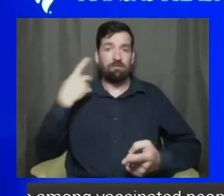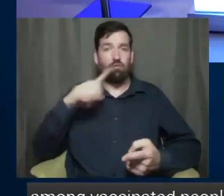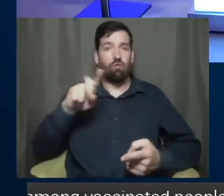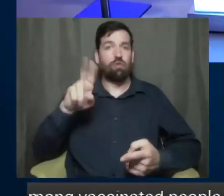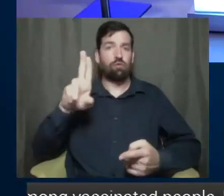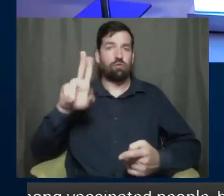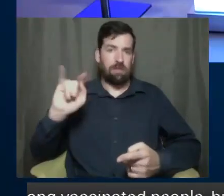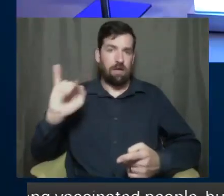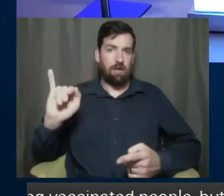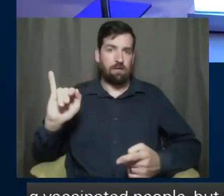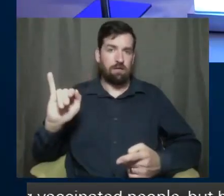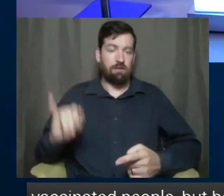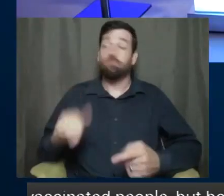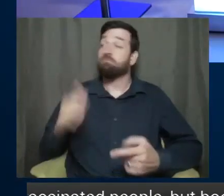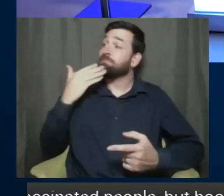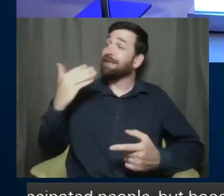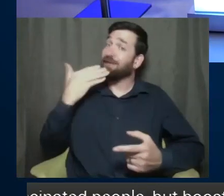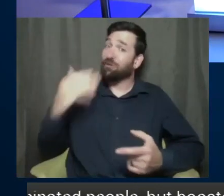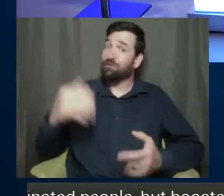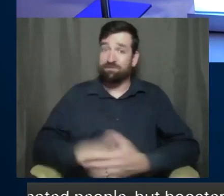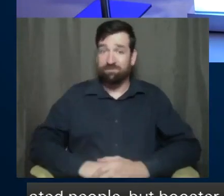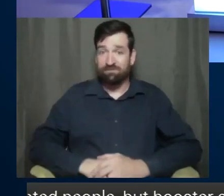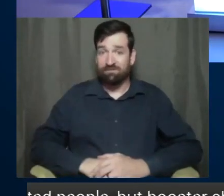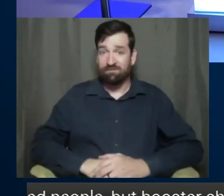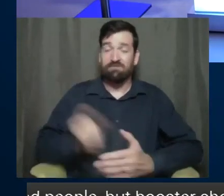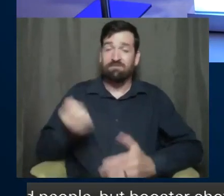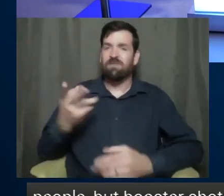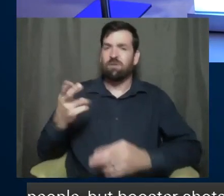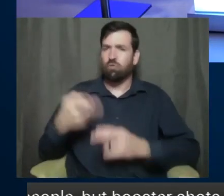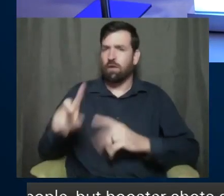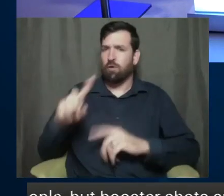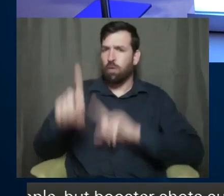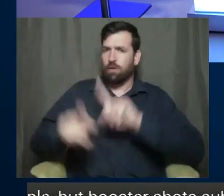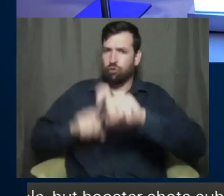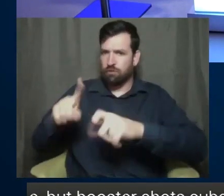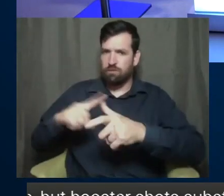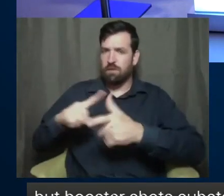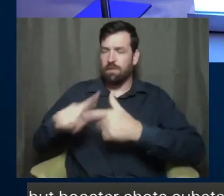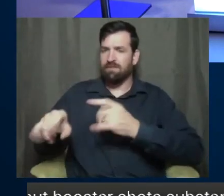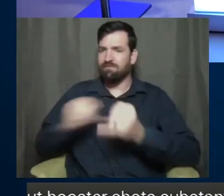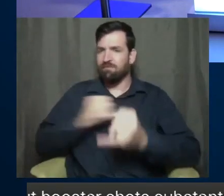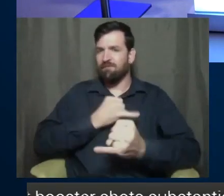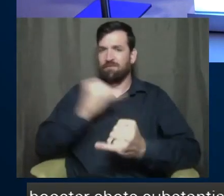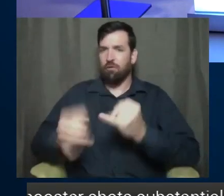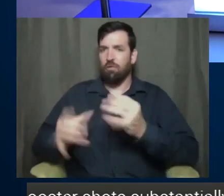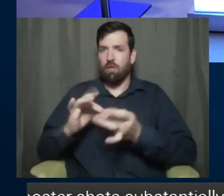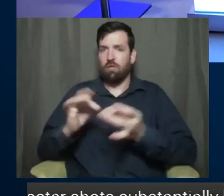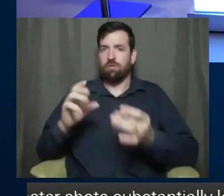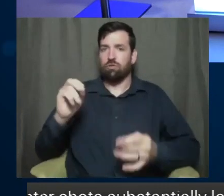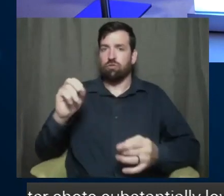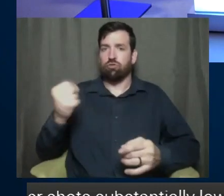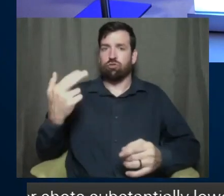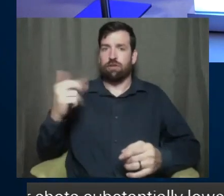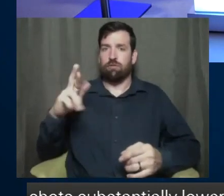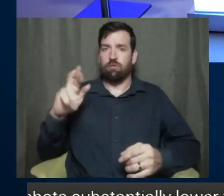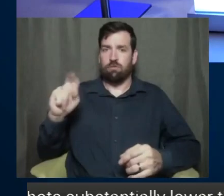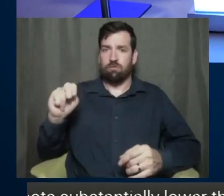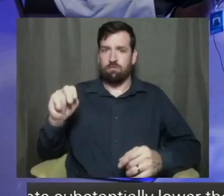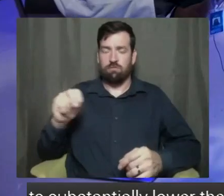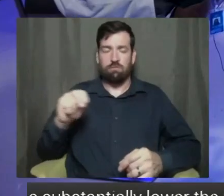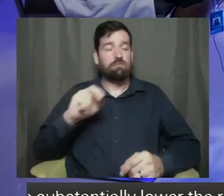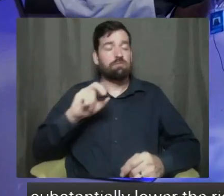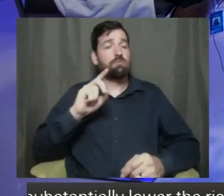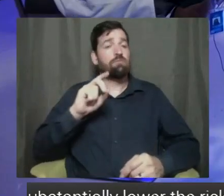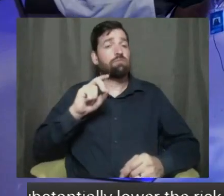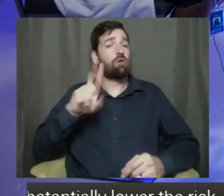So. Thank you for that. A couple quick questions, and we're going to get to some final thoughts. But Sharon wants to know, Dr. Ault, so do women over 65